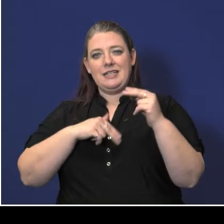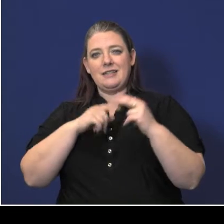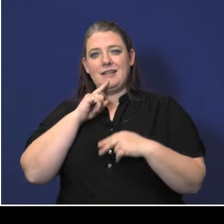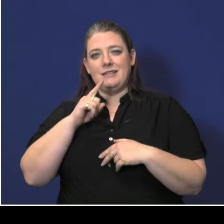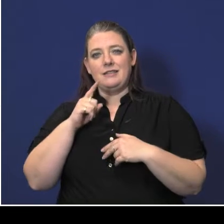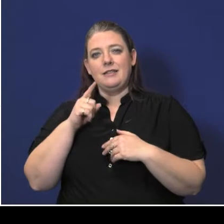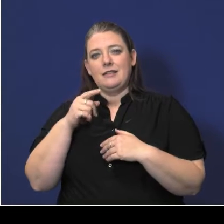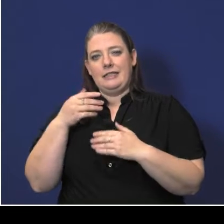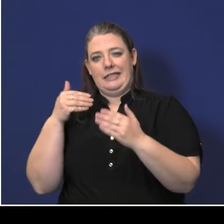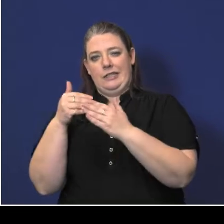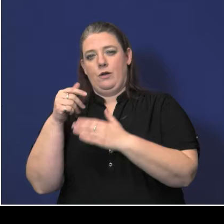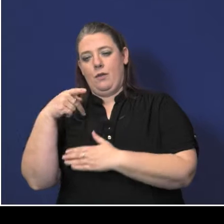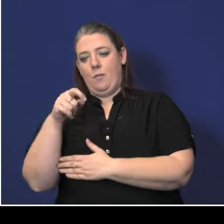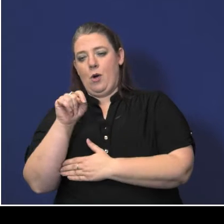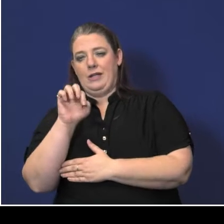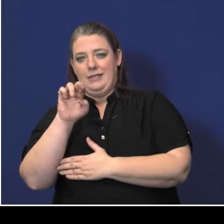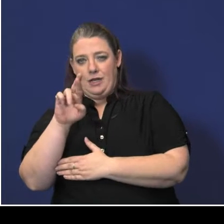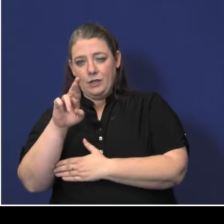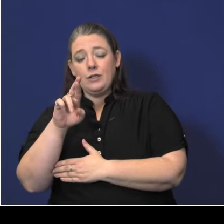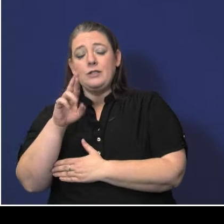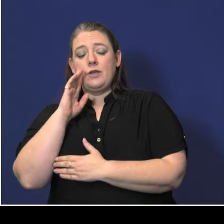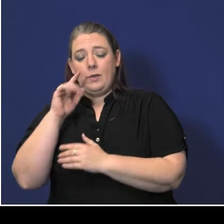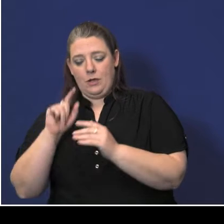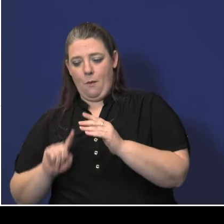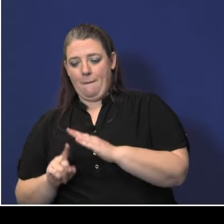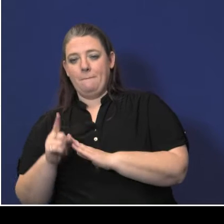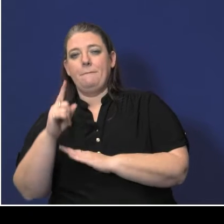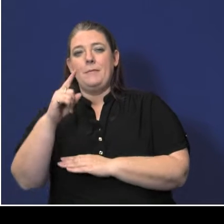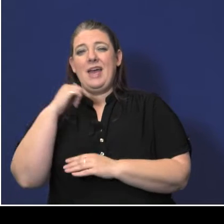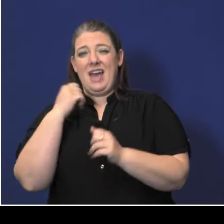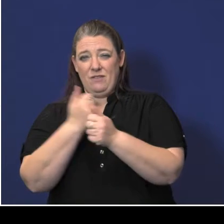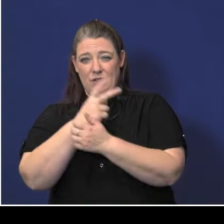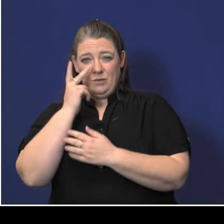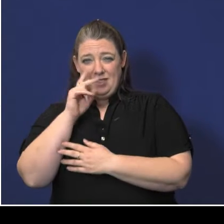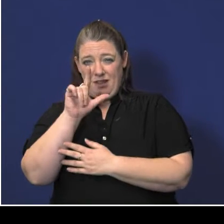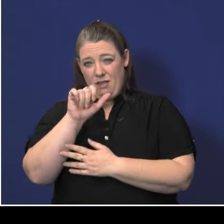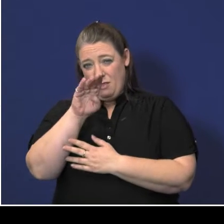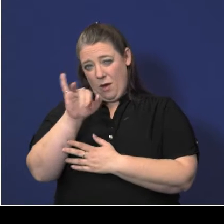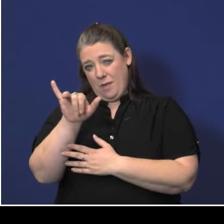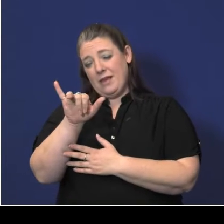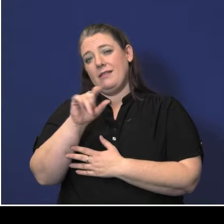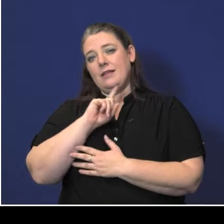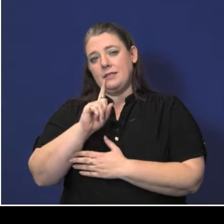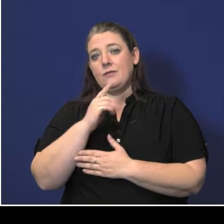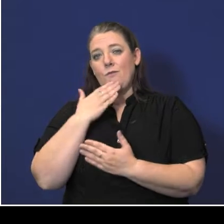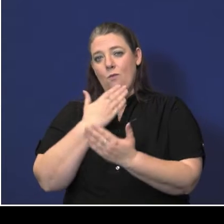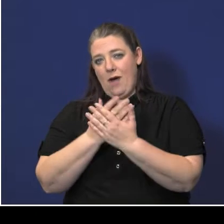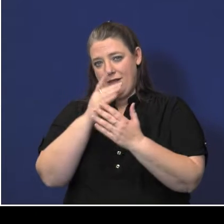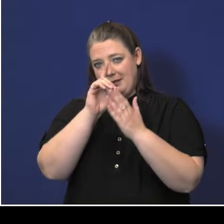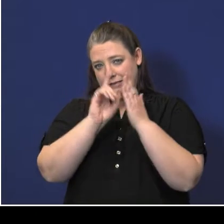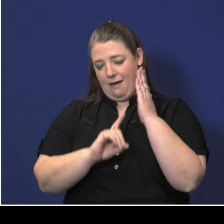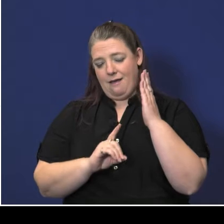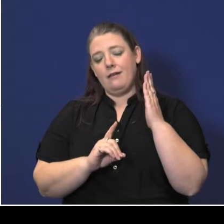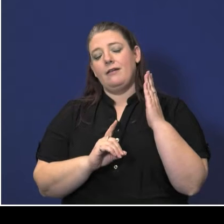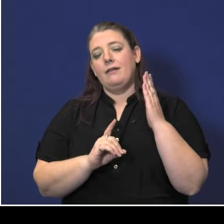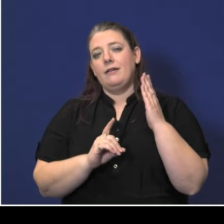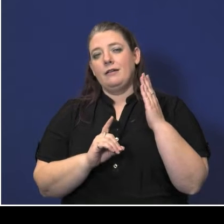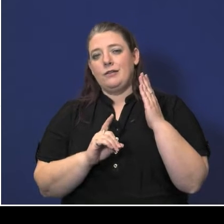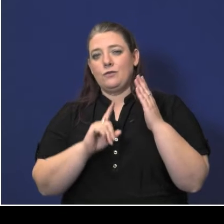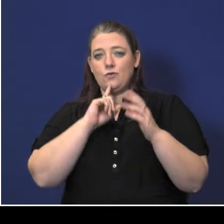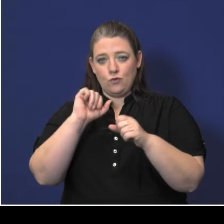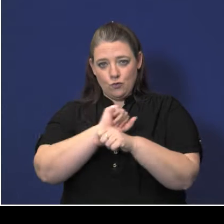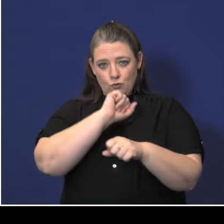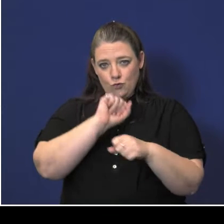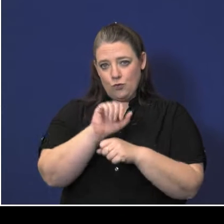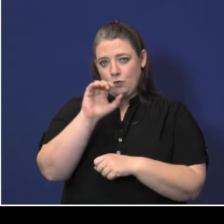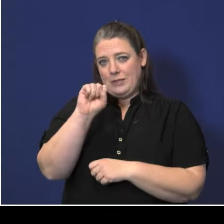so it'll take you up. Everything you see around the lobby, that is actually a well-designed to scale lobby that